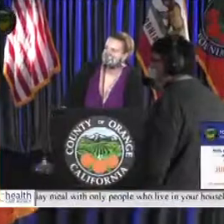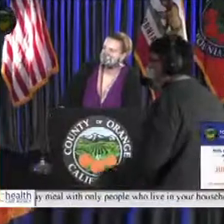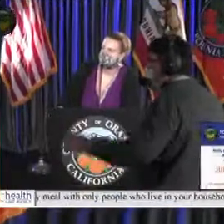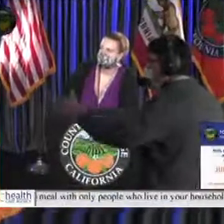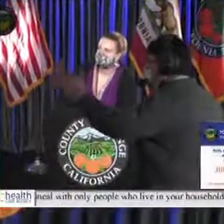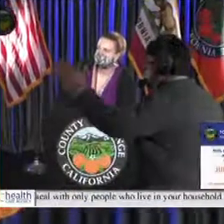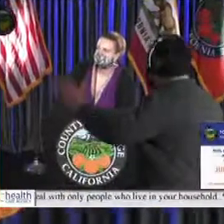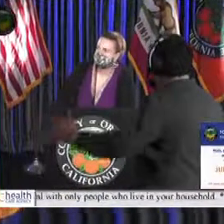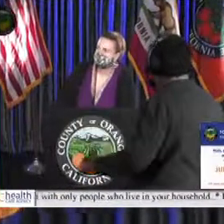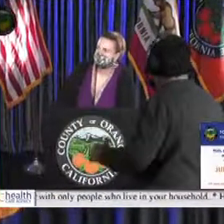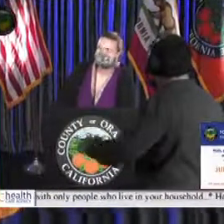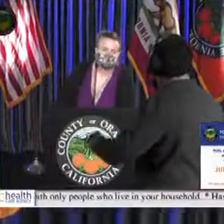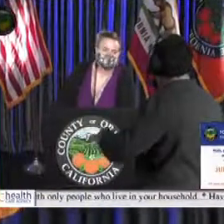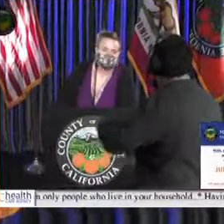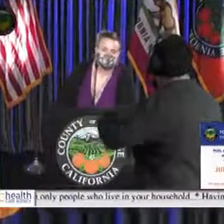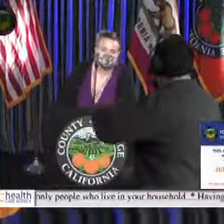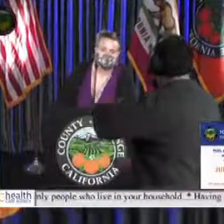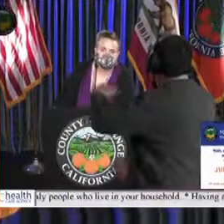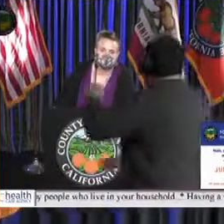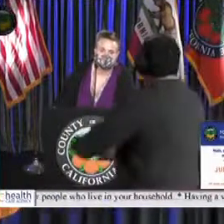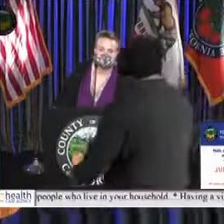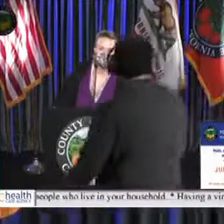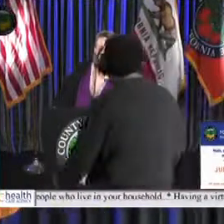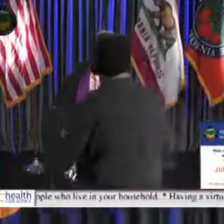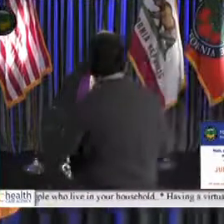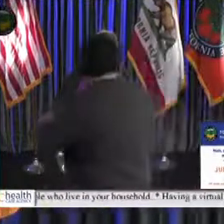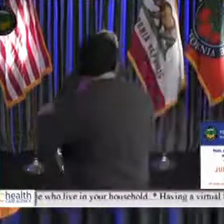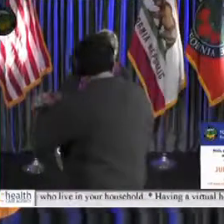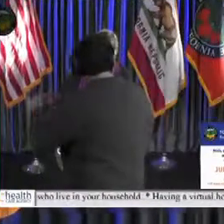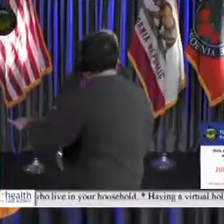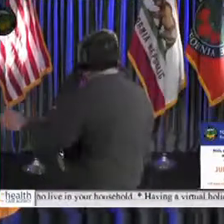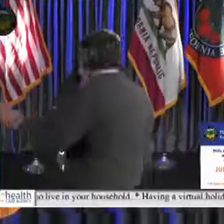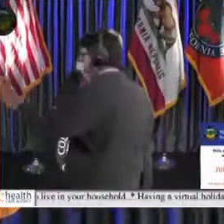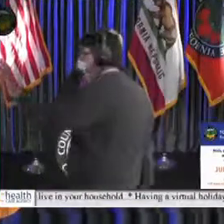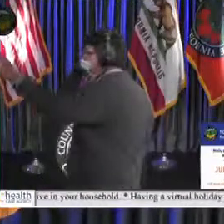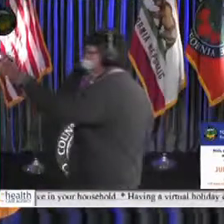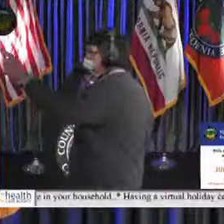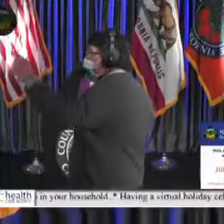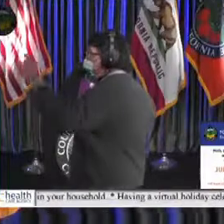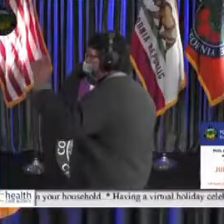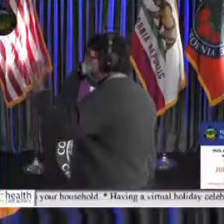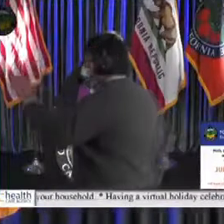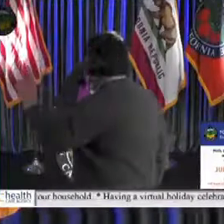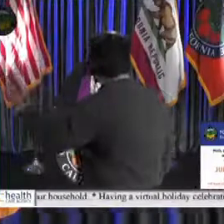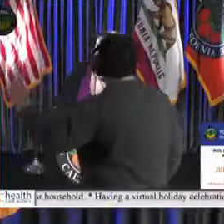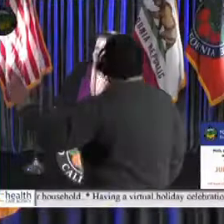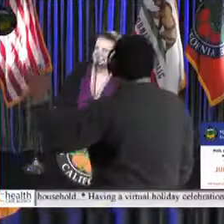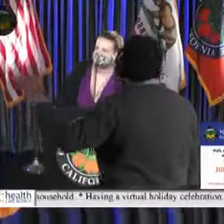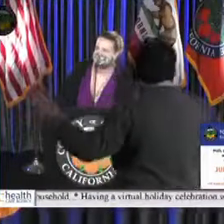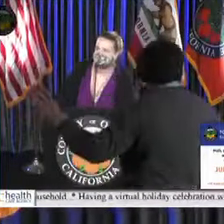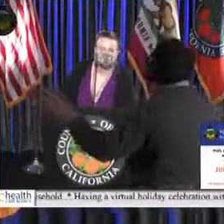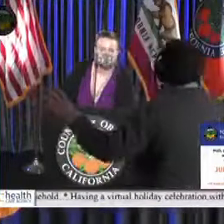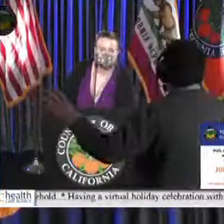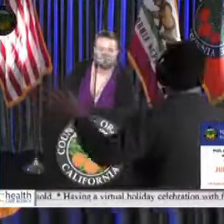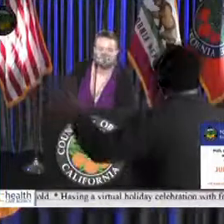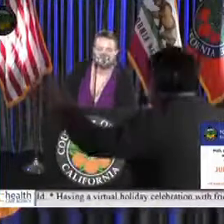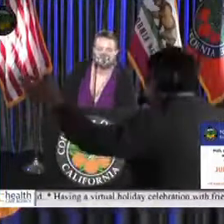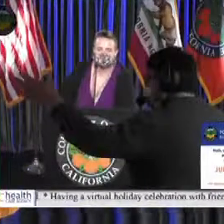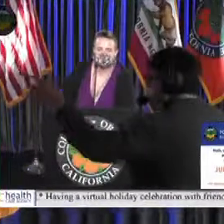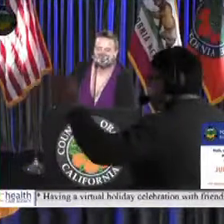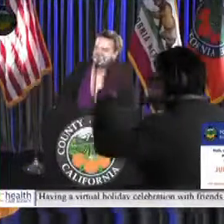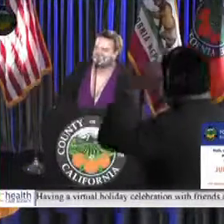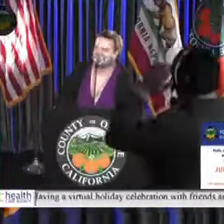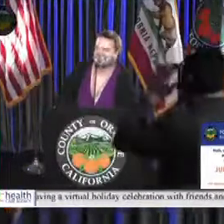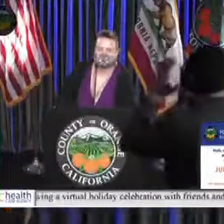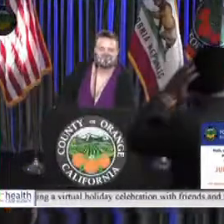what you could do is chop 6 inches off the flag, 3 inches off the flag. But I prefer this shot. Uh-huh. We call